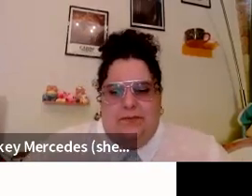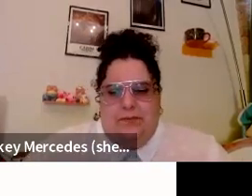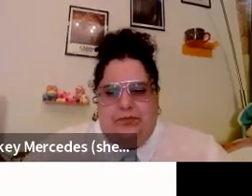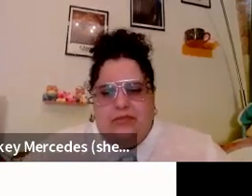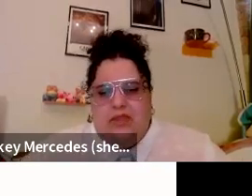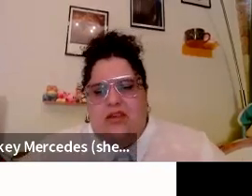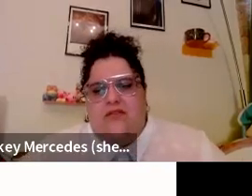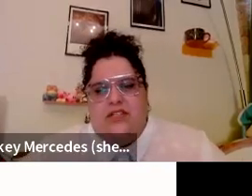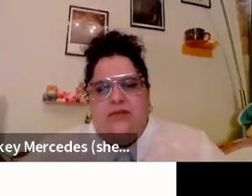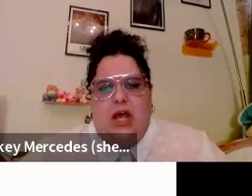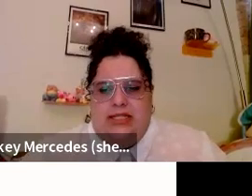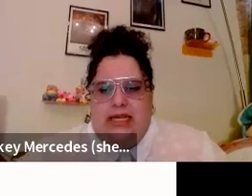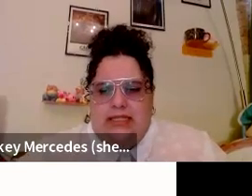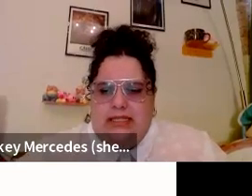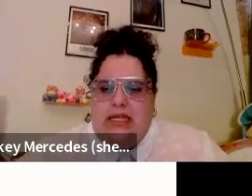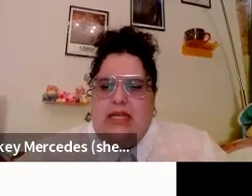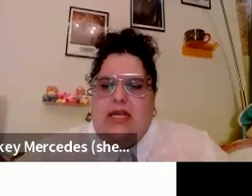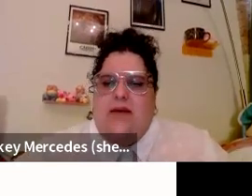Perfect. Okay.